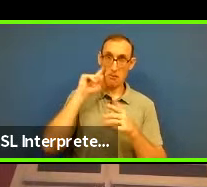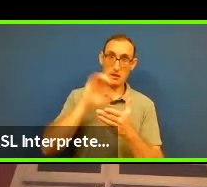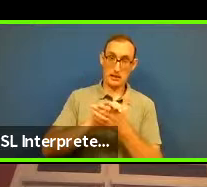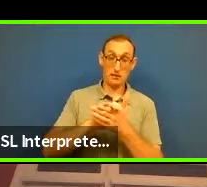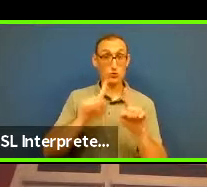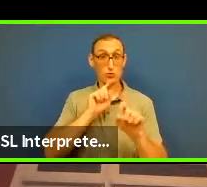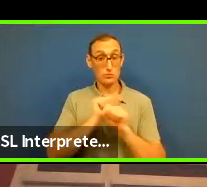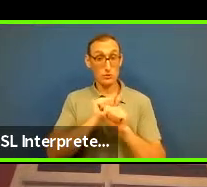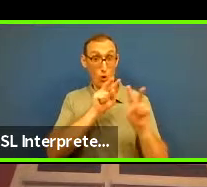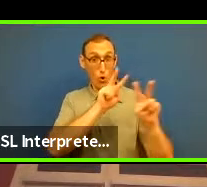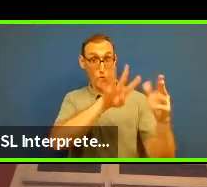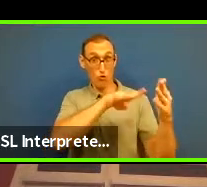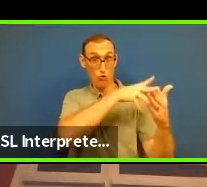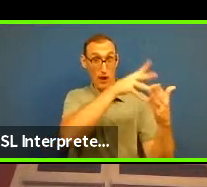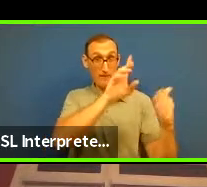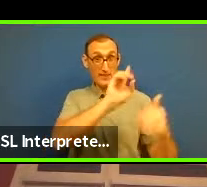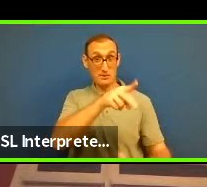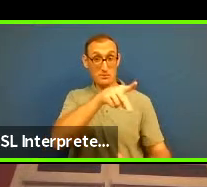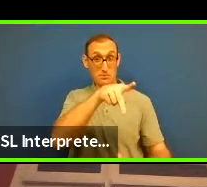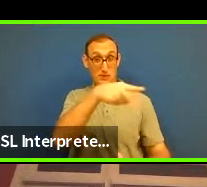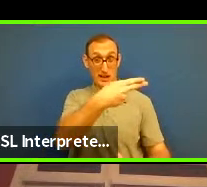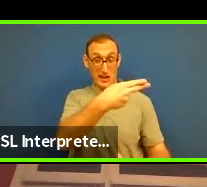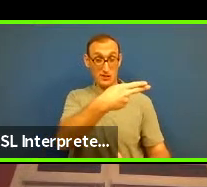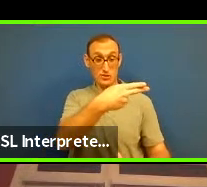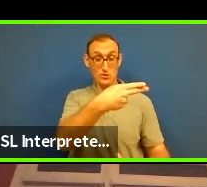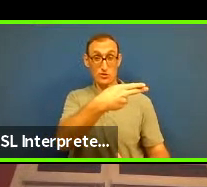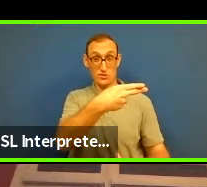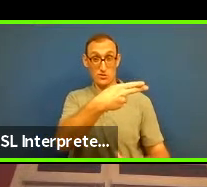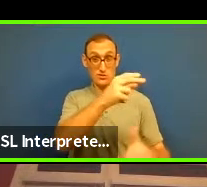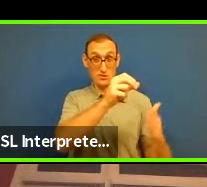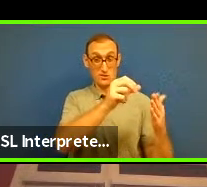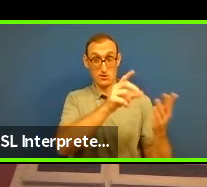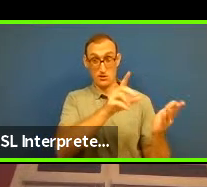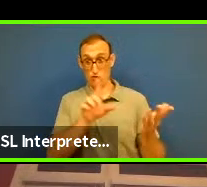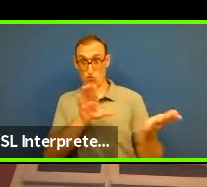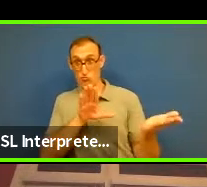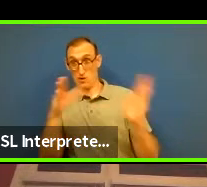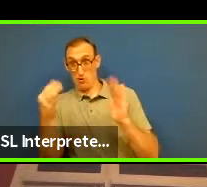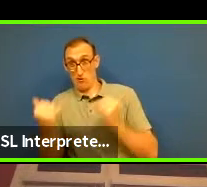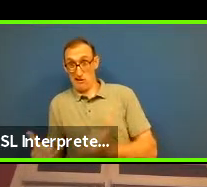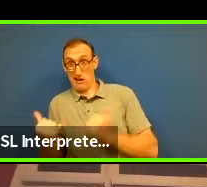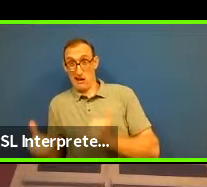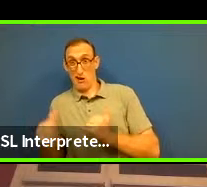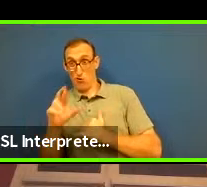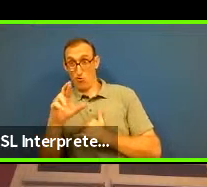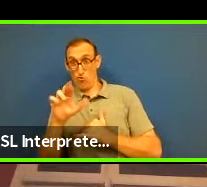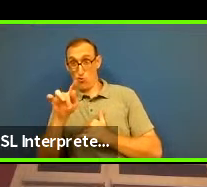page. So I think what his message to Dr. Thomas and I was that